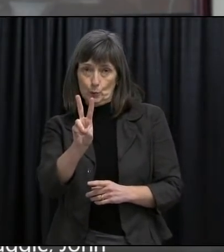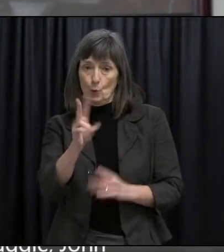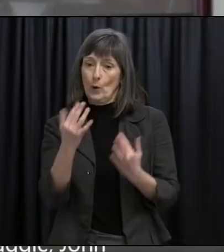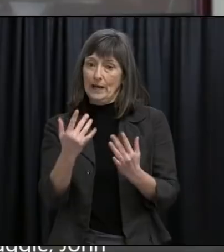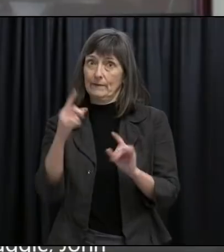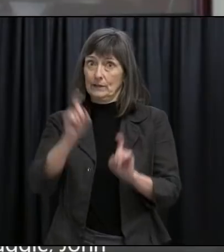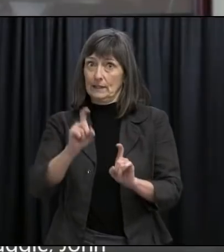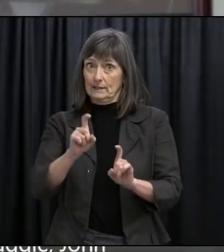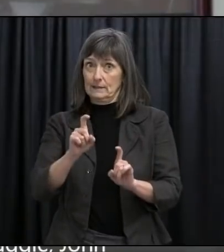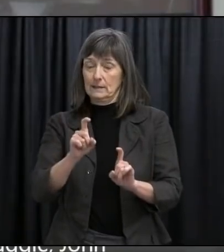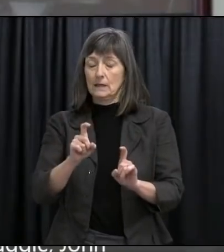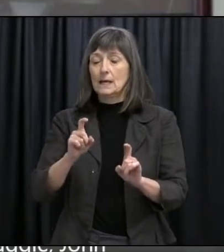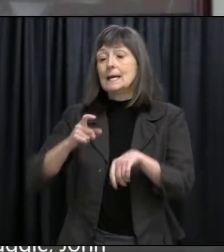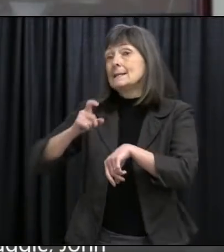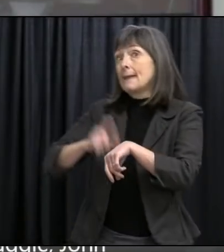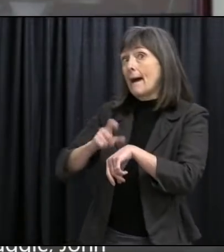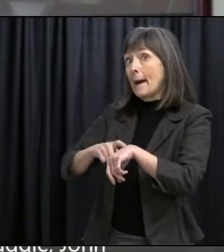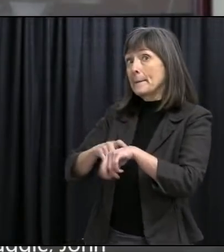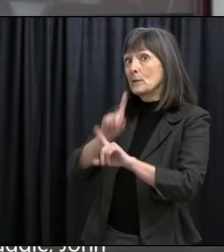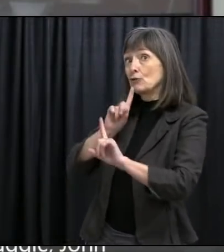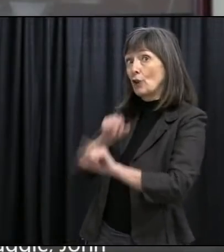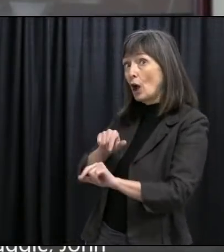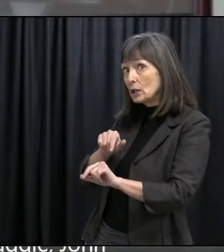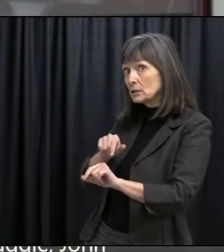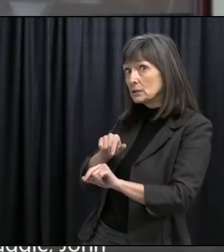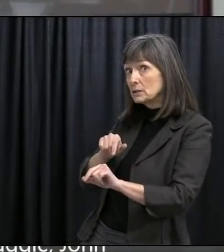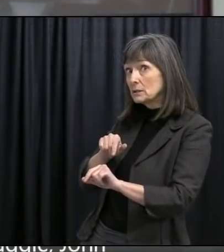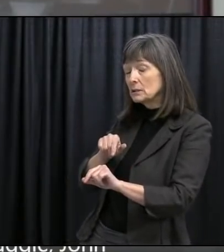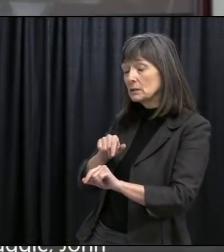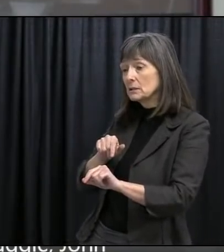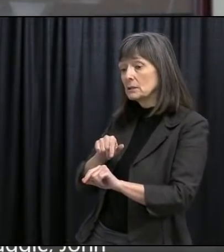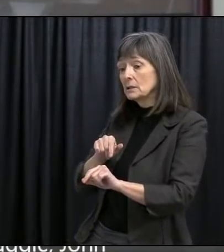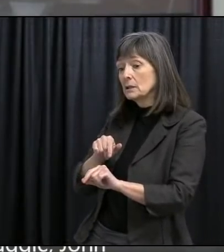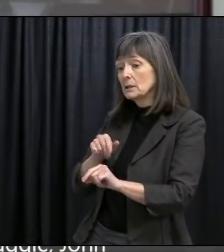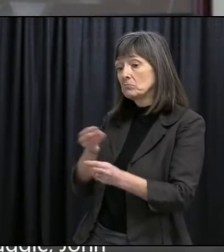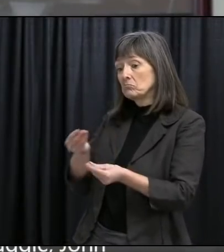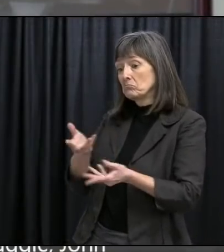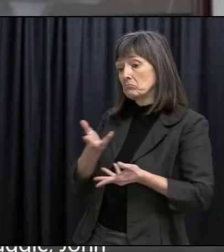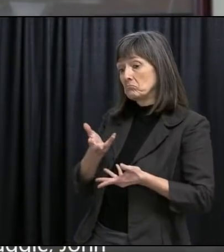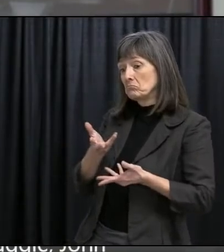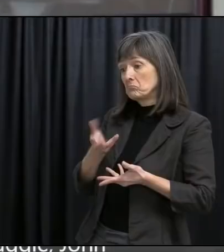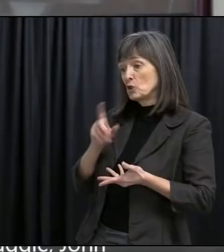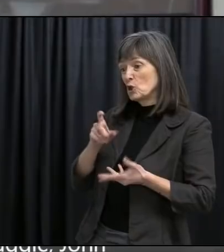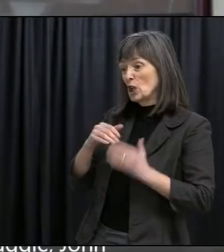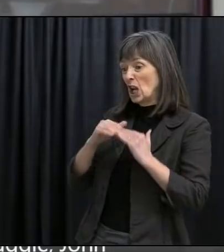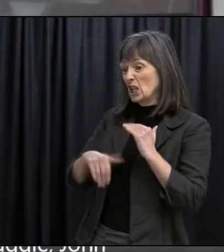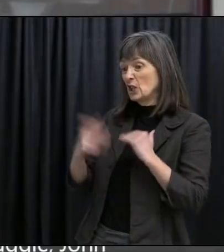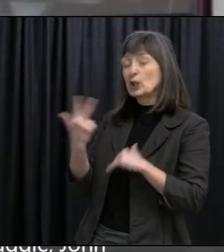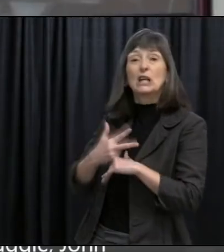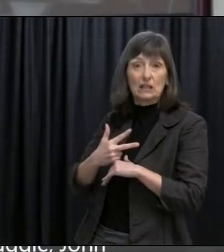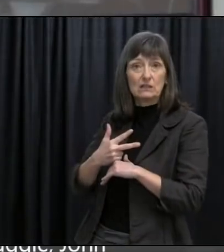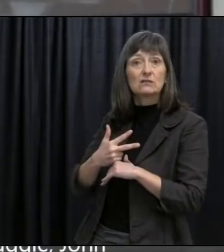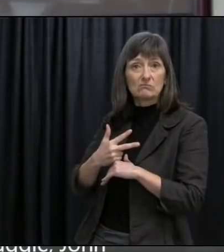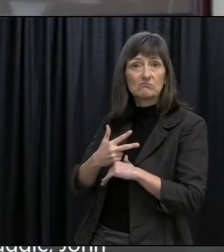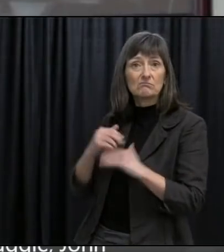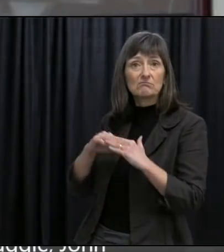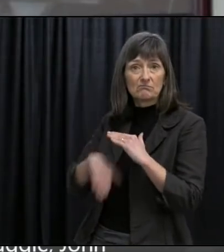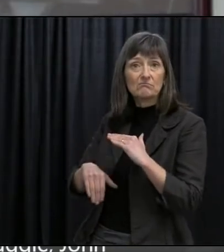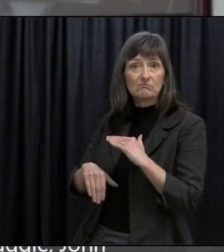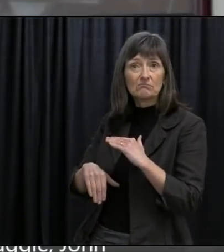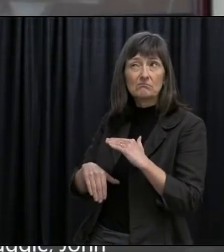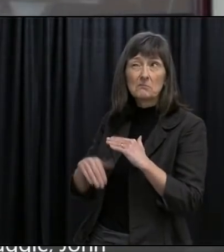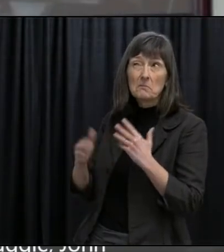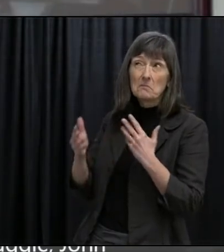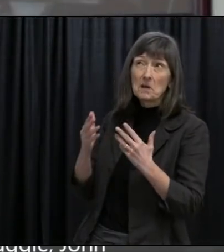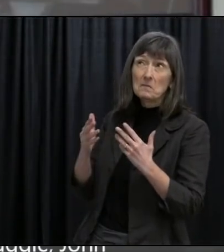of times, the time to get your test result now should be less than 72 hours. It may be